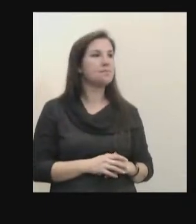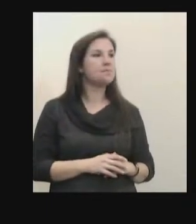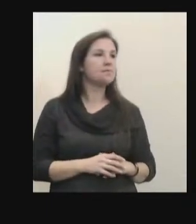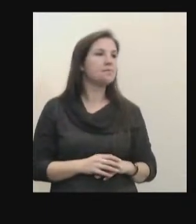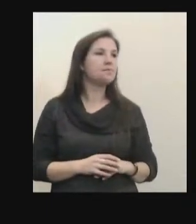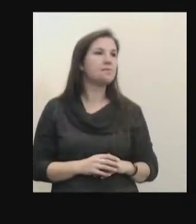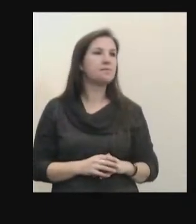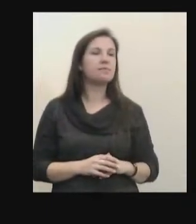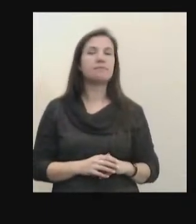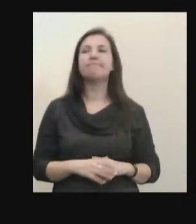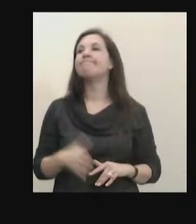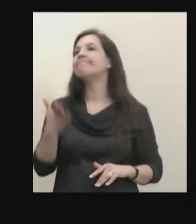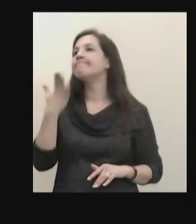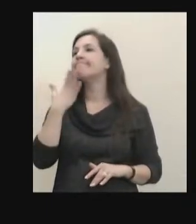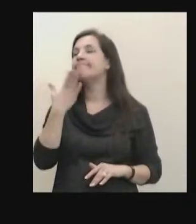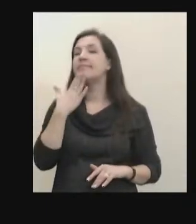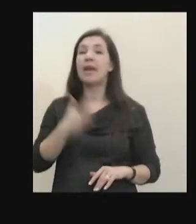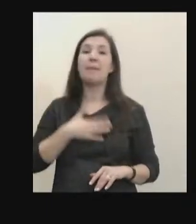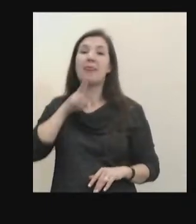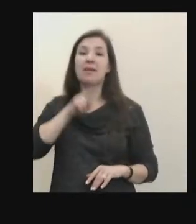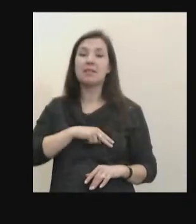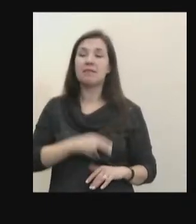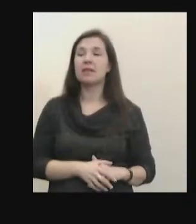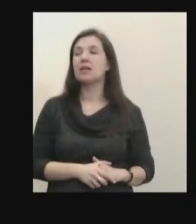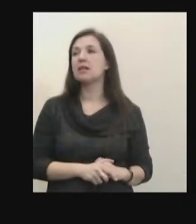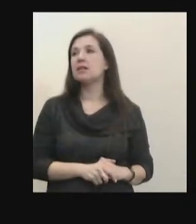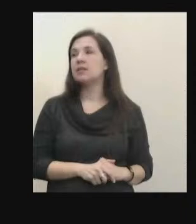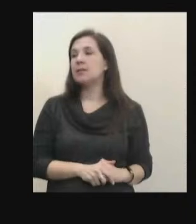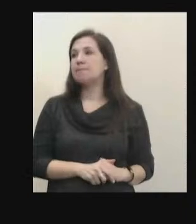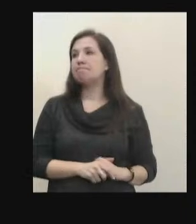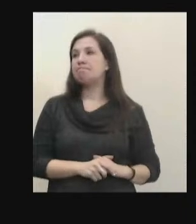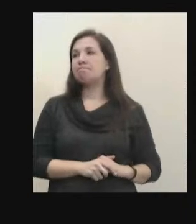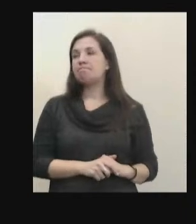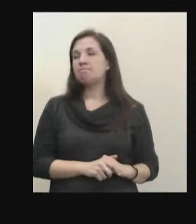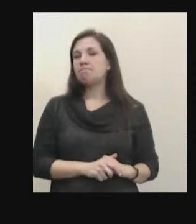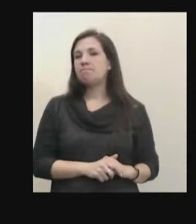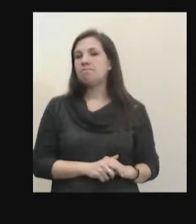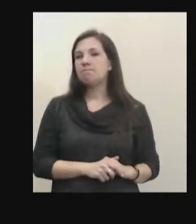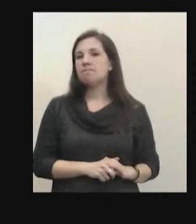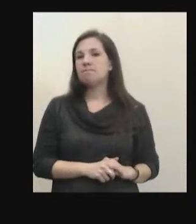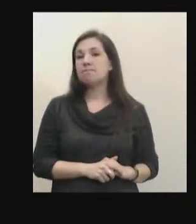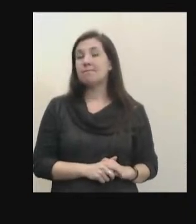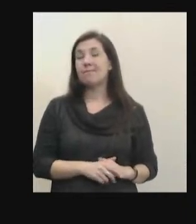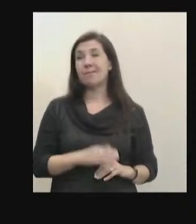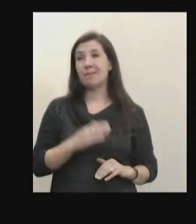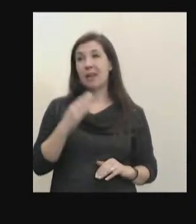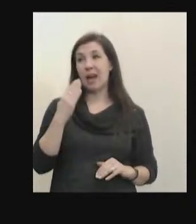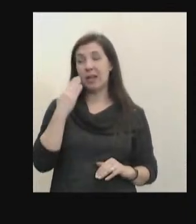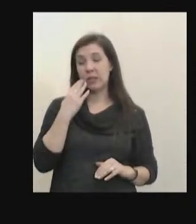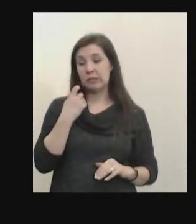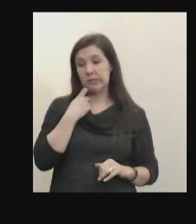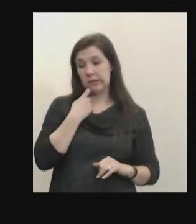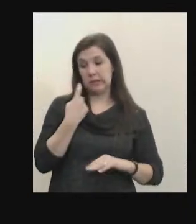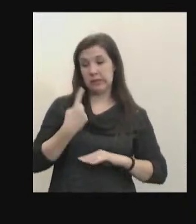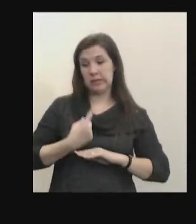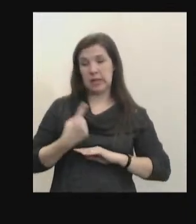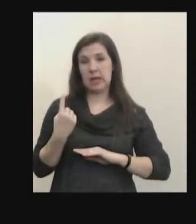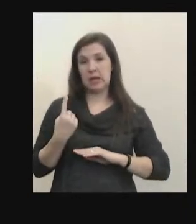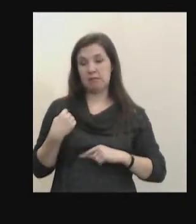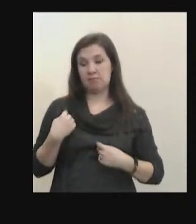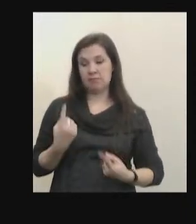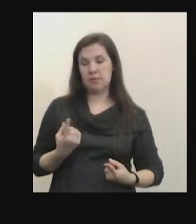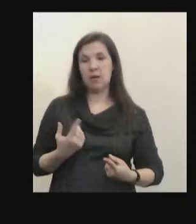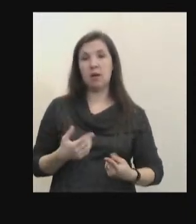Mark, happy Thanksgiving. Can you tell me, I know it's been just a little more than 1 day, but based on the 30 or